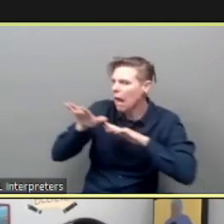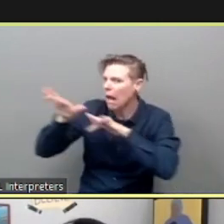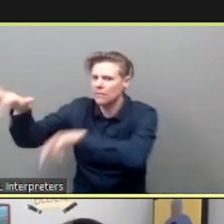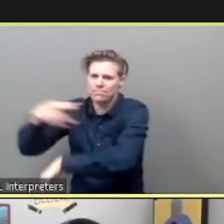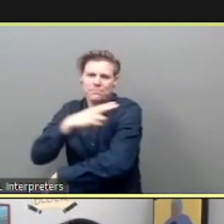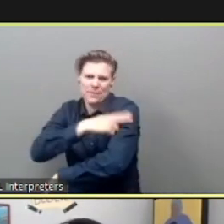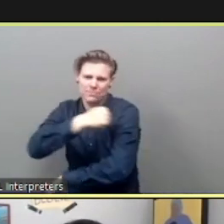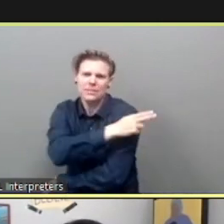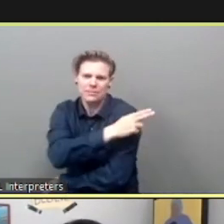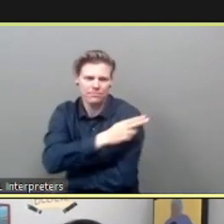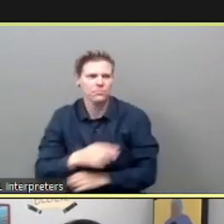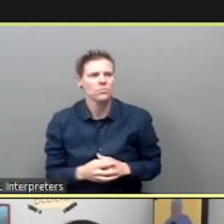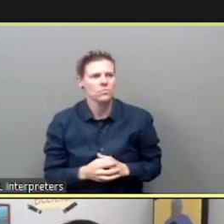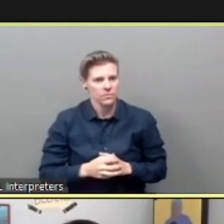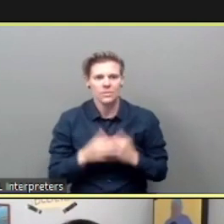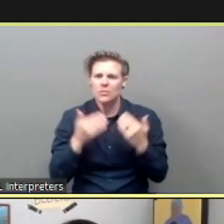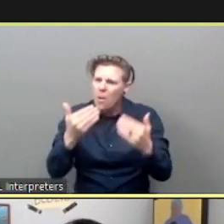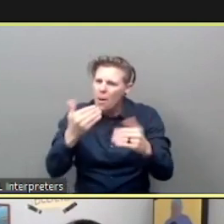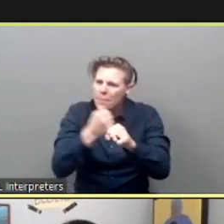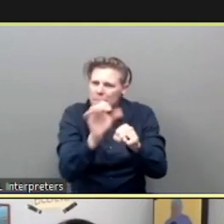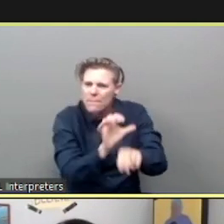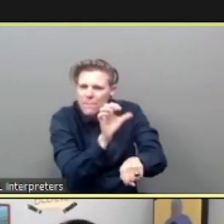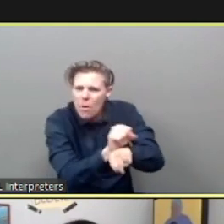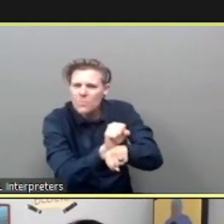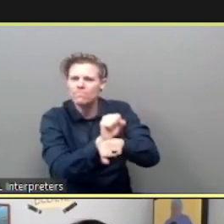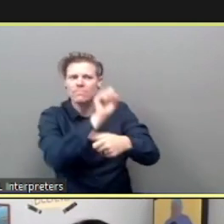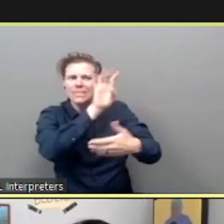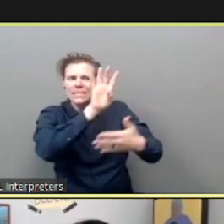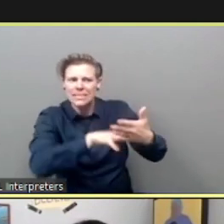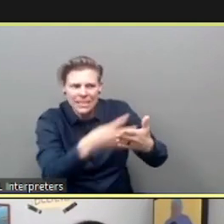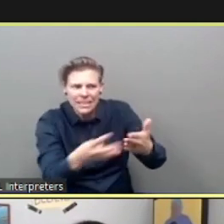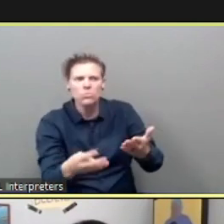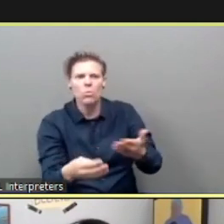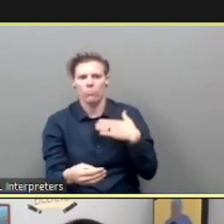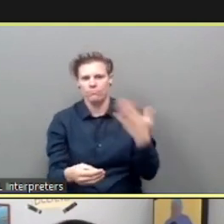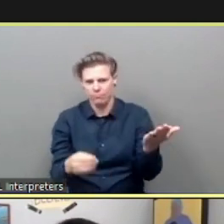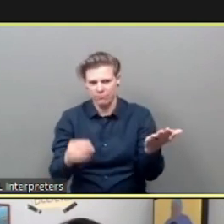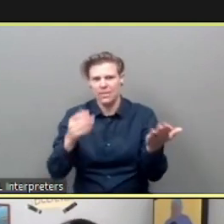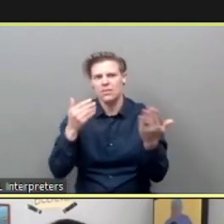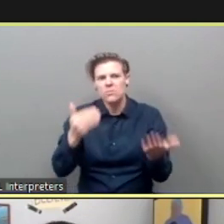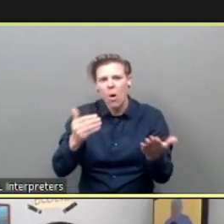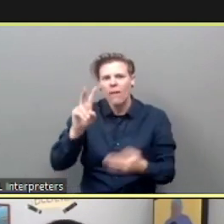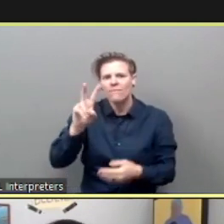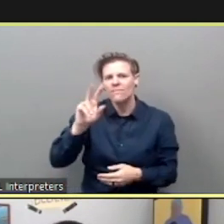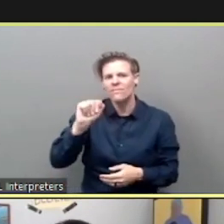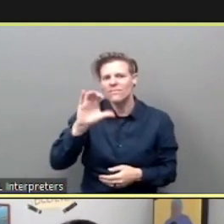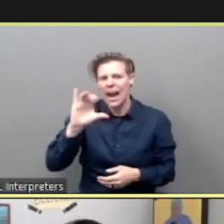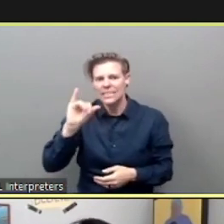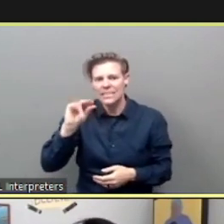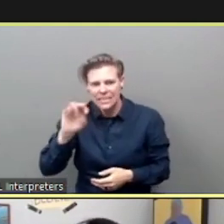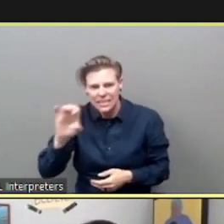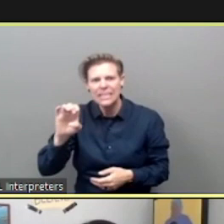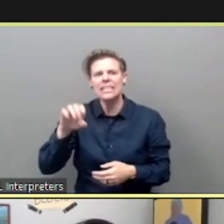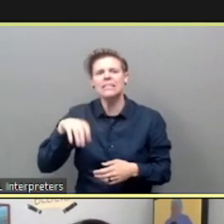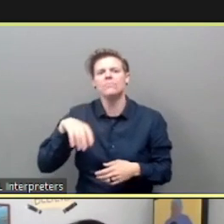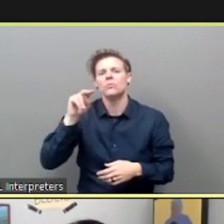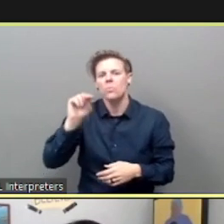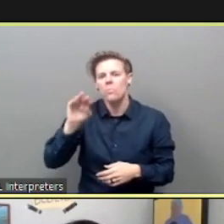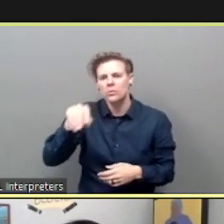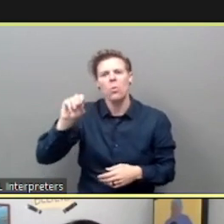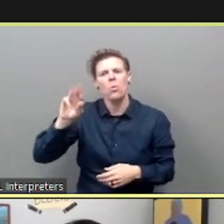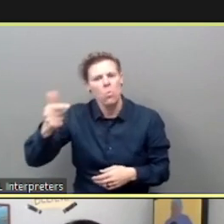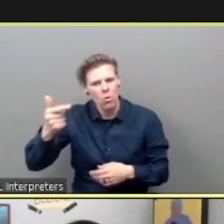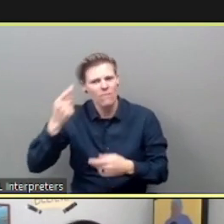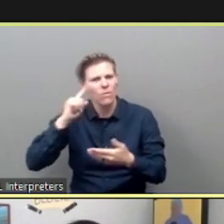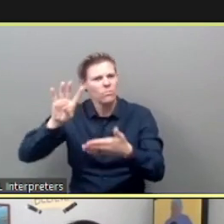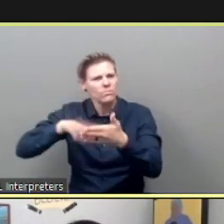if you haven't gotten vaccinated yet at vaccinenewmexico.org, or you can schedule an appointment with your primary care provider